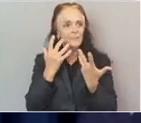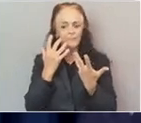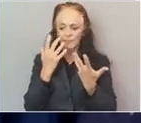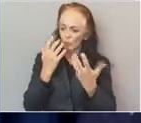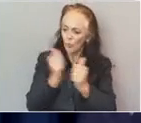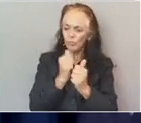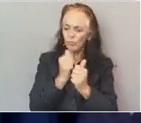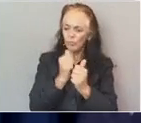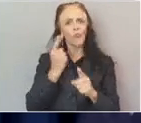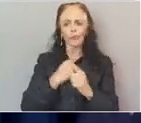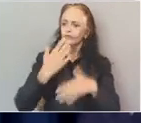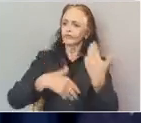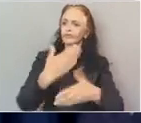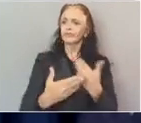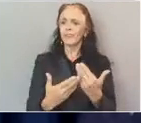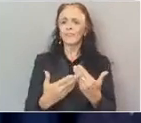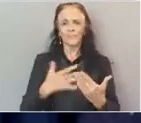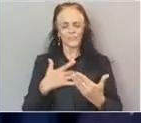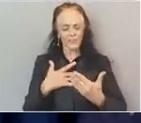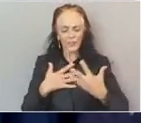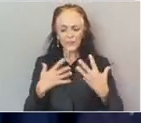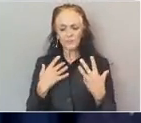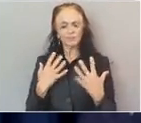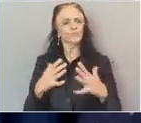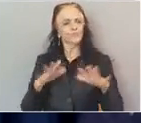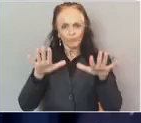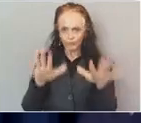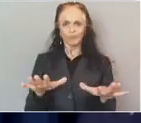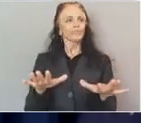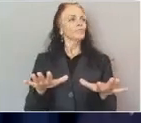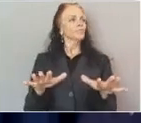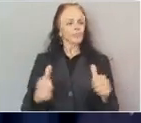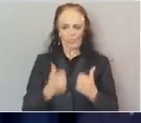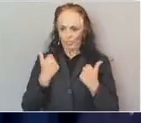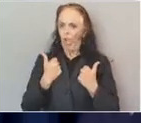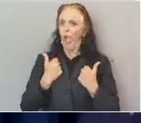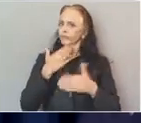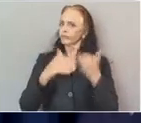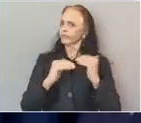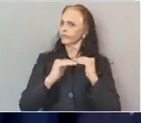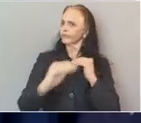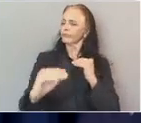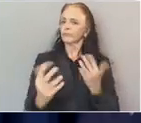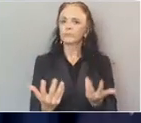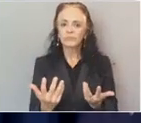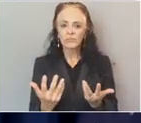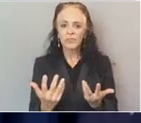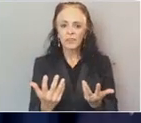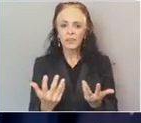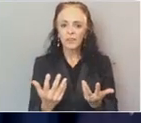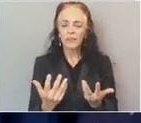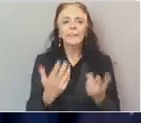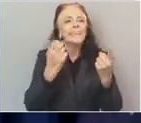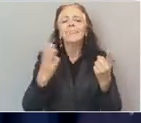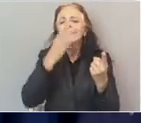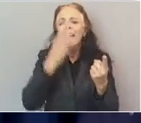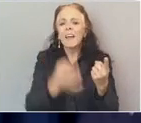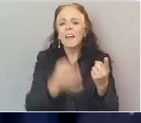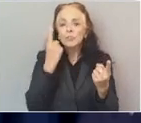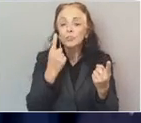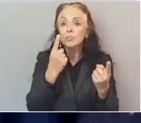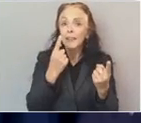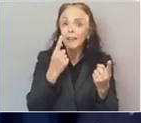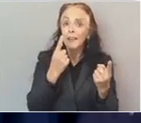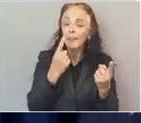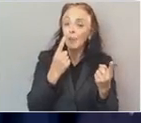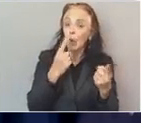certainty. He never appreciated that a president swears an oath before